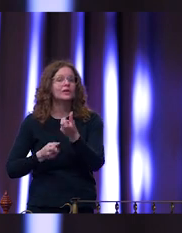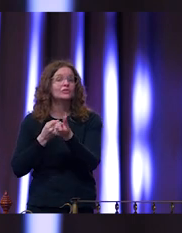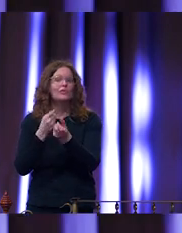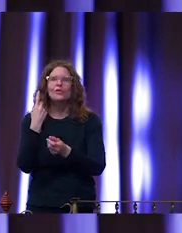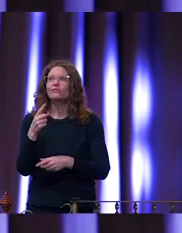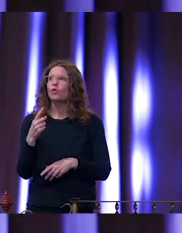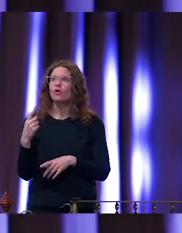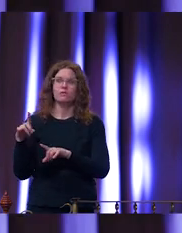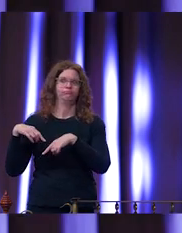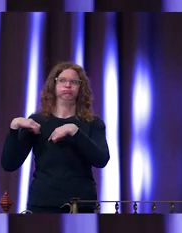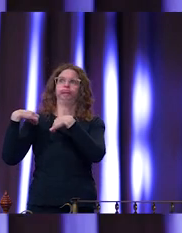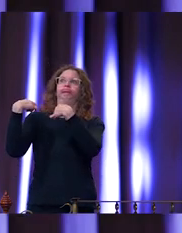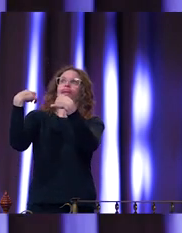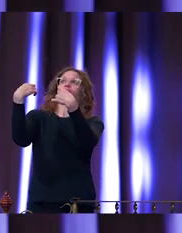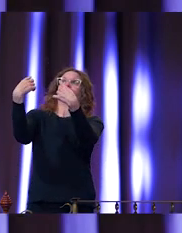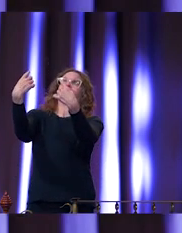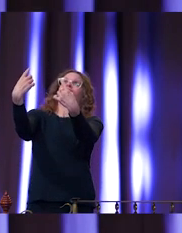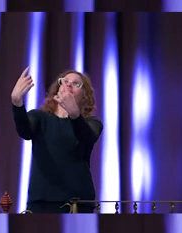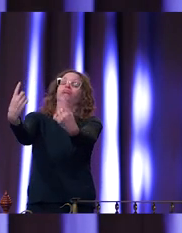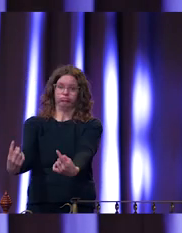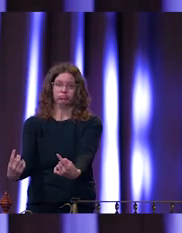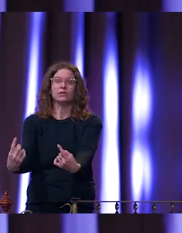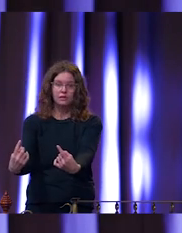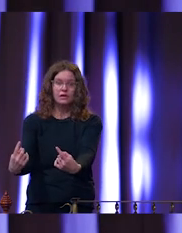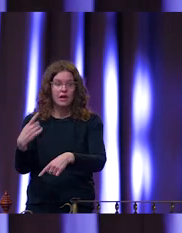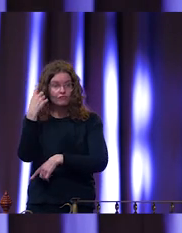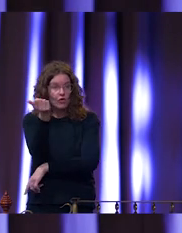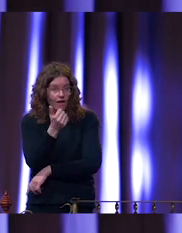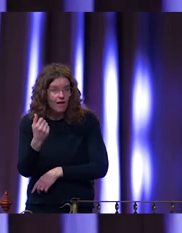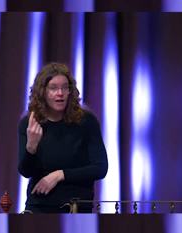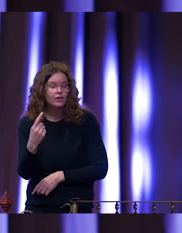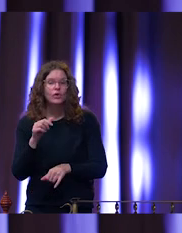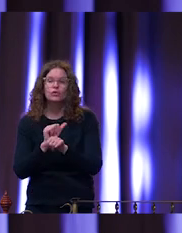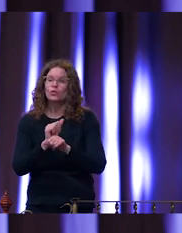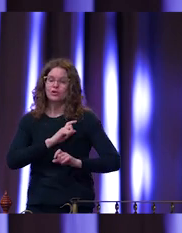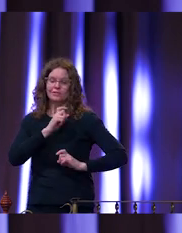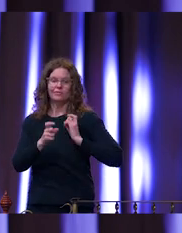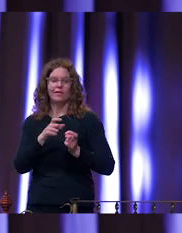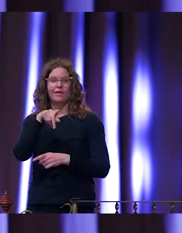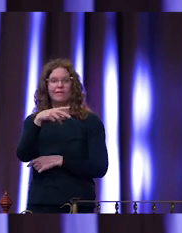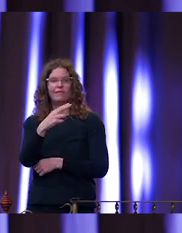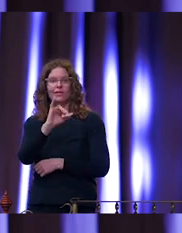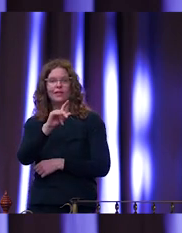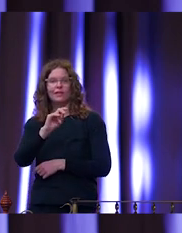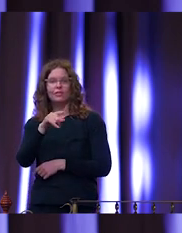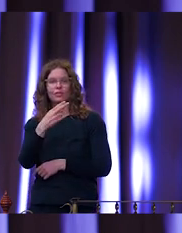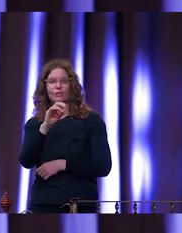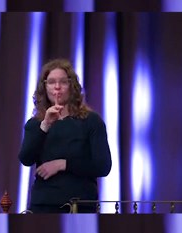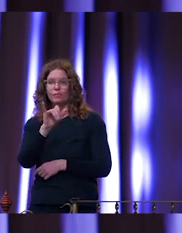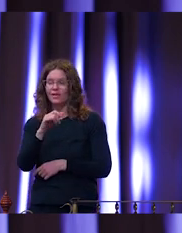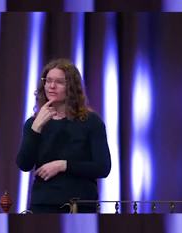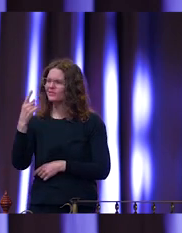forever. And for anyone who works in philanthropy to be able to point to Donnelley and say, this is